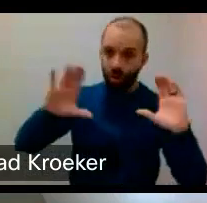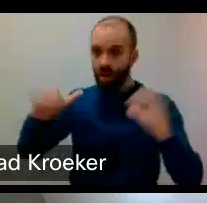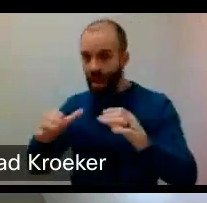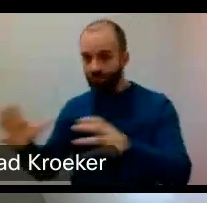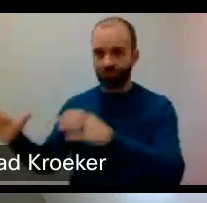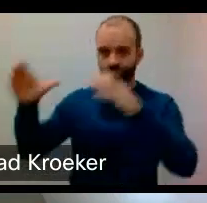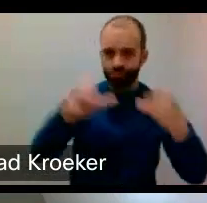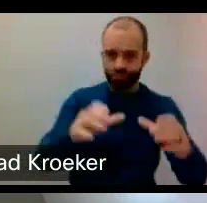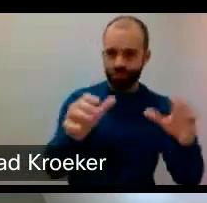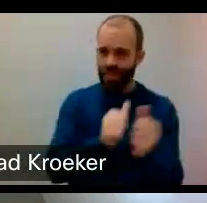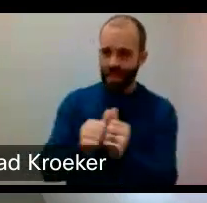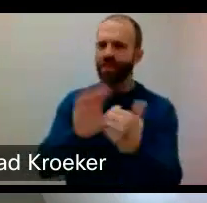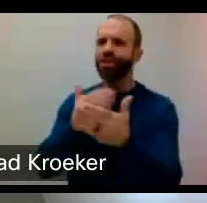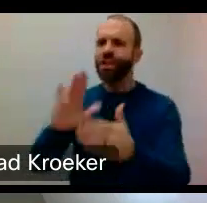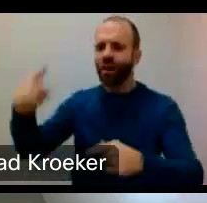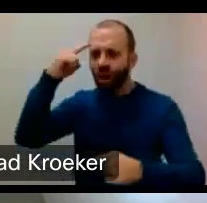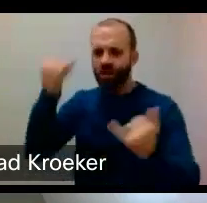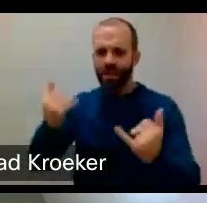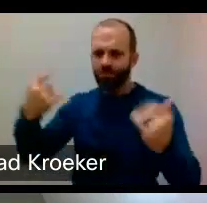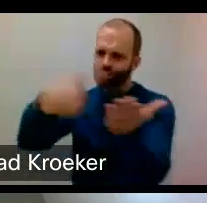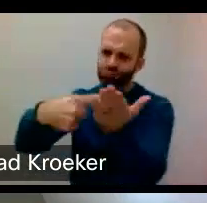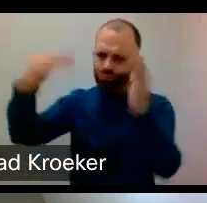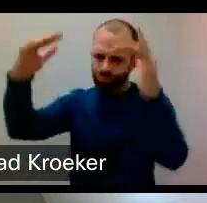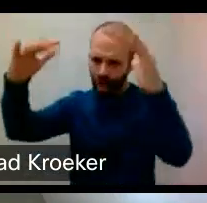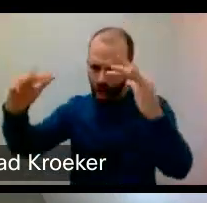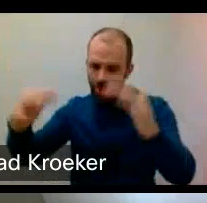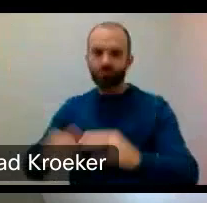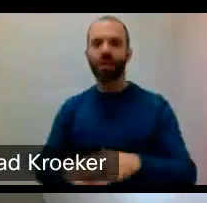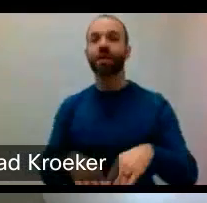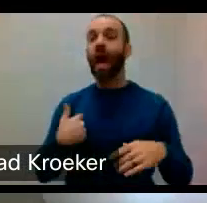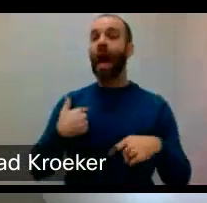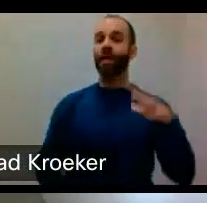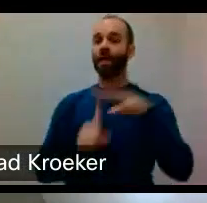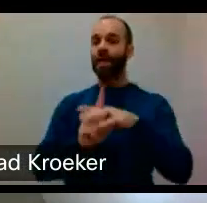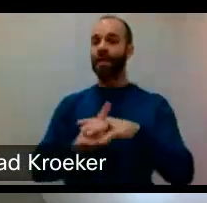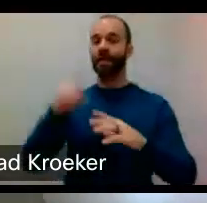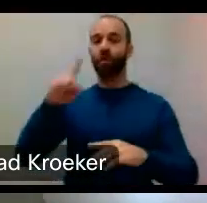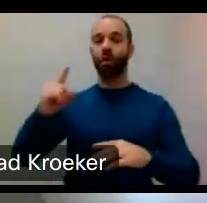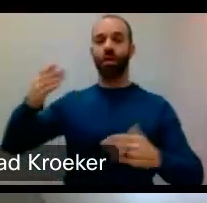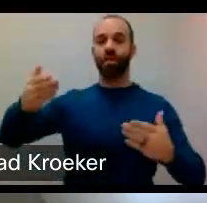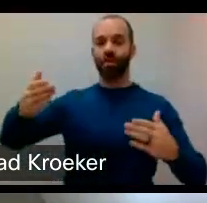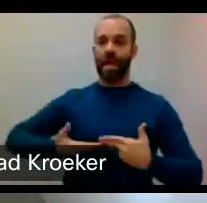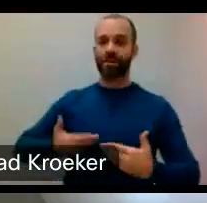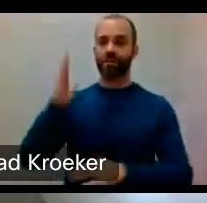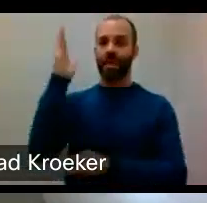classmates. If you were to just write in the discussion post, I attended the guest lecture.